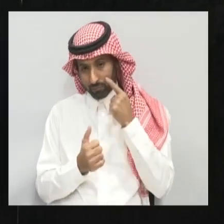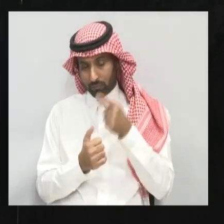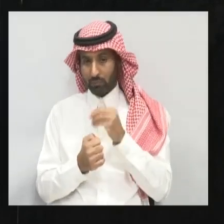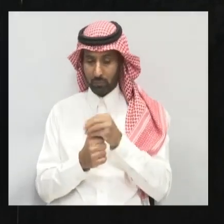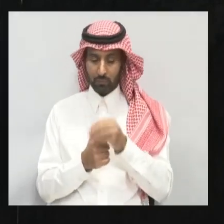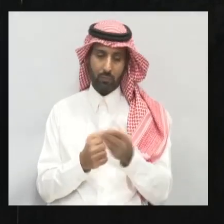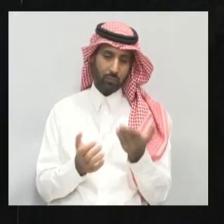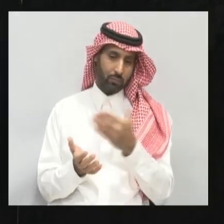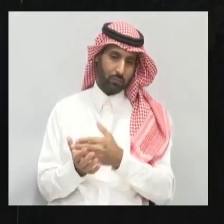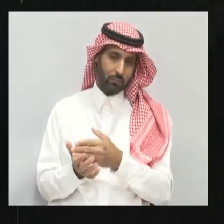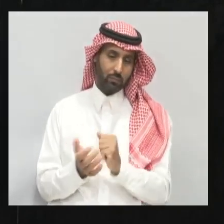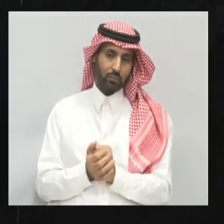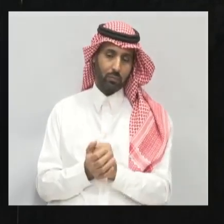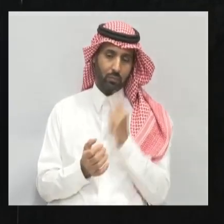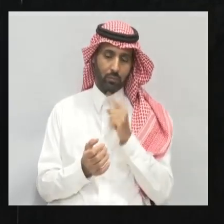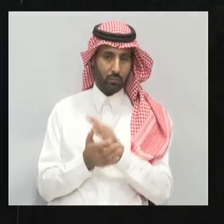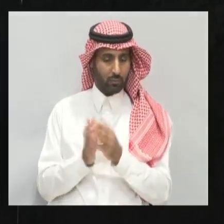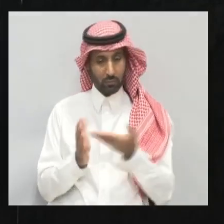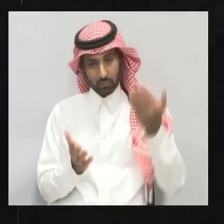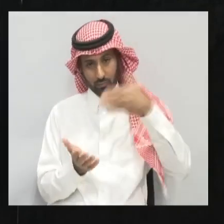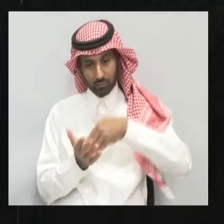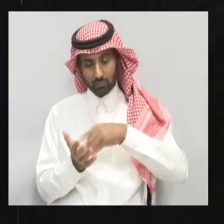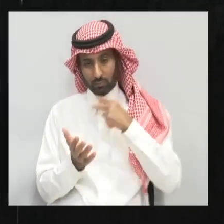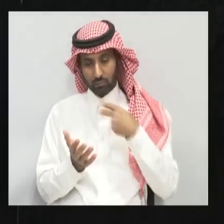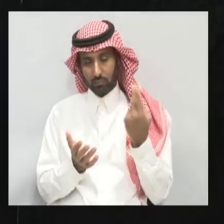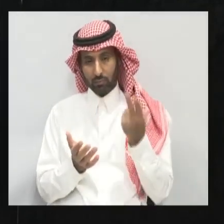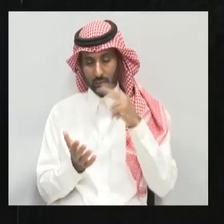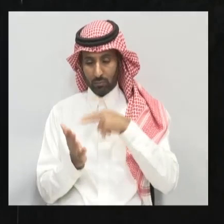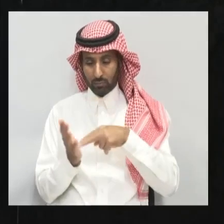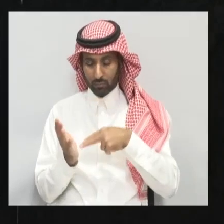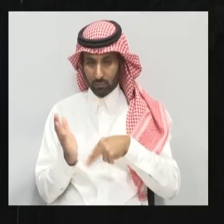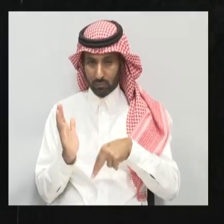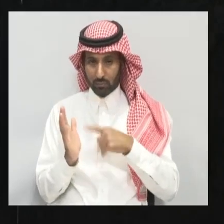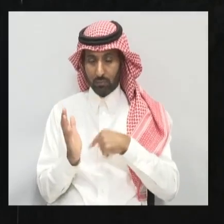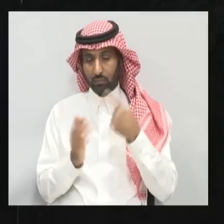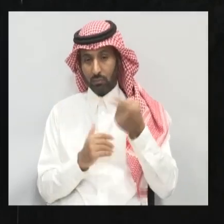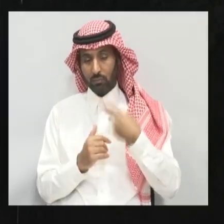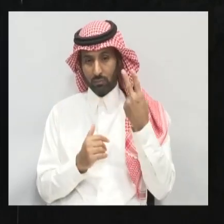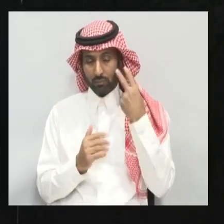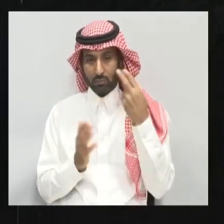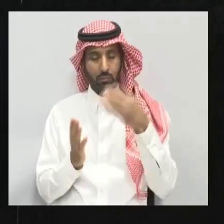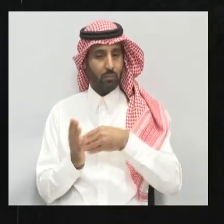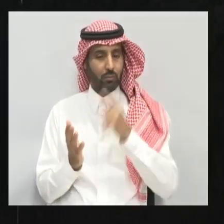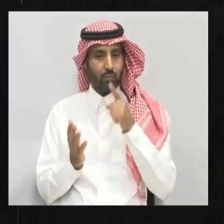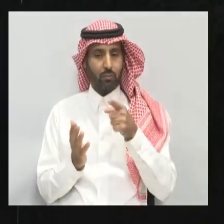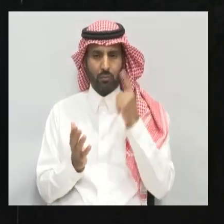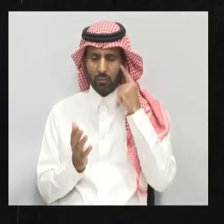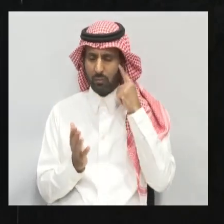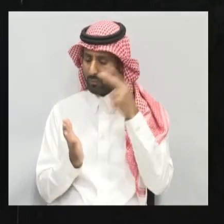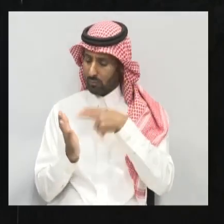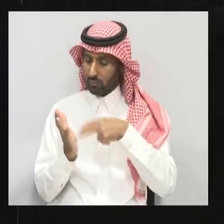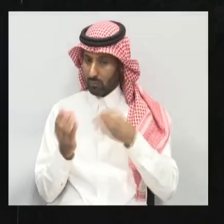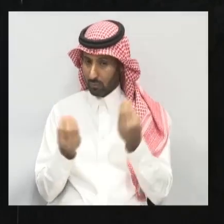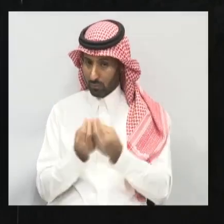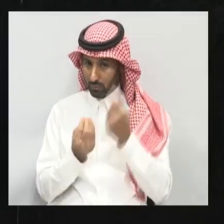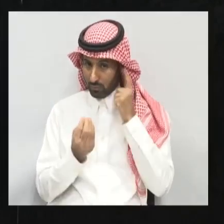it later when we repeat or we reread again. And for the second time, I would like you to read with